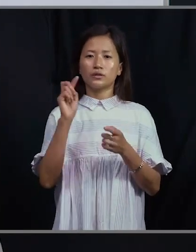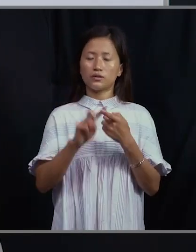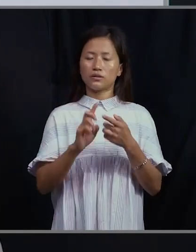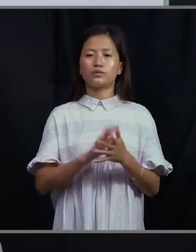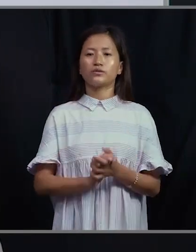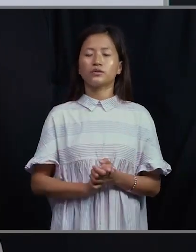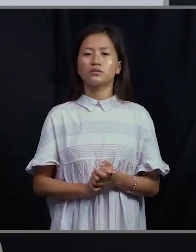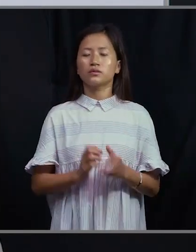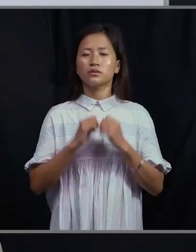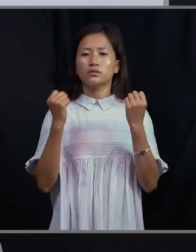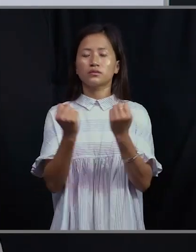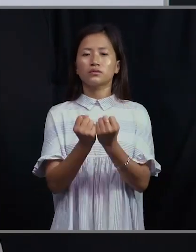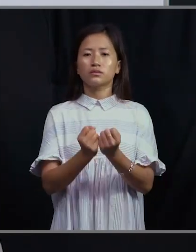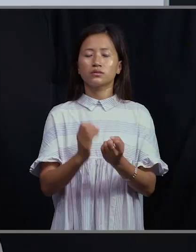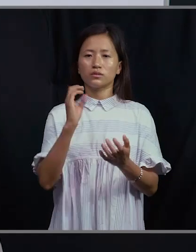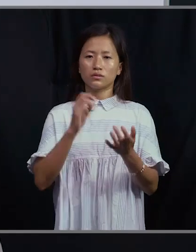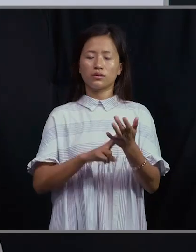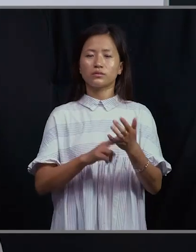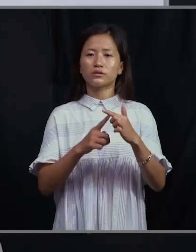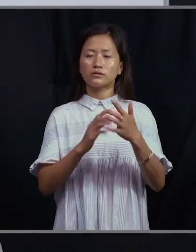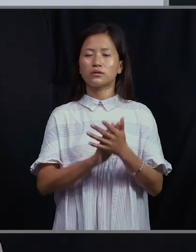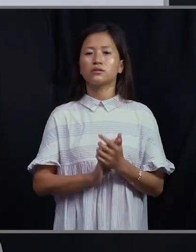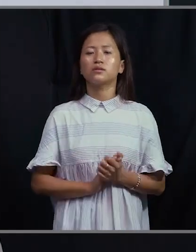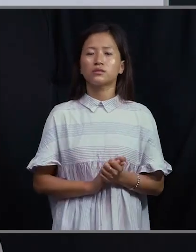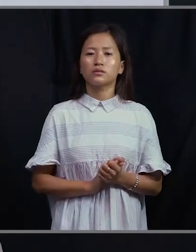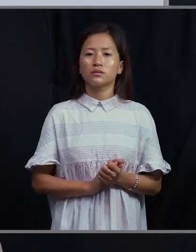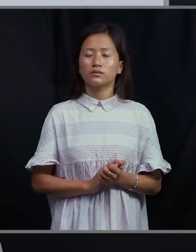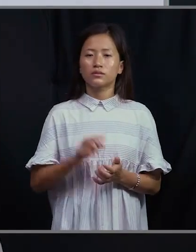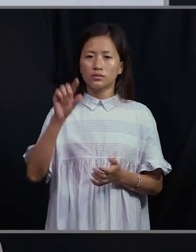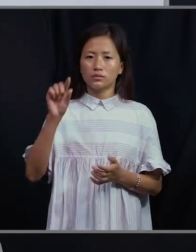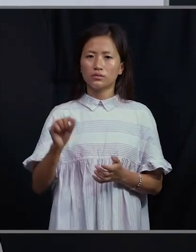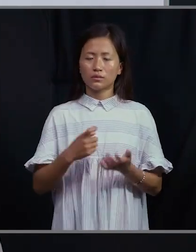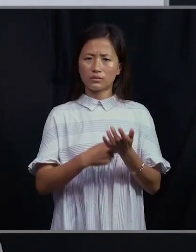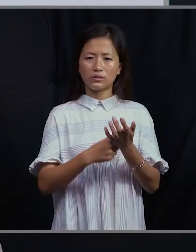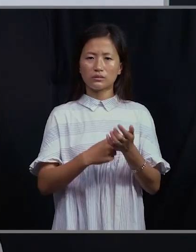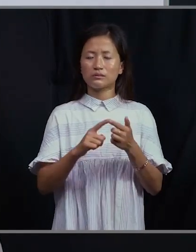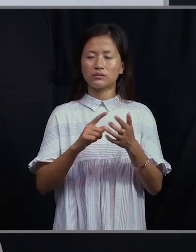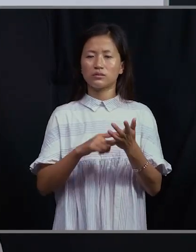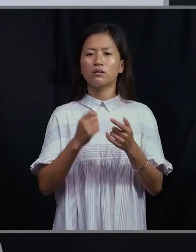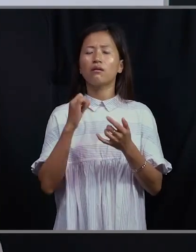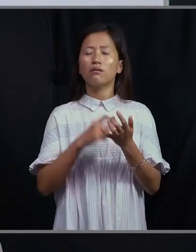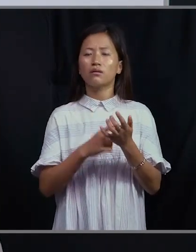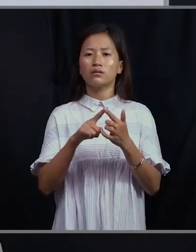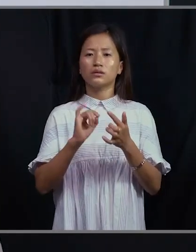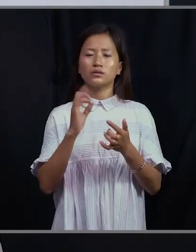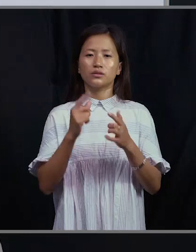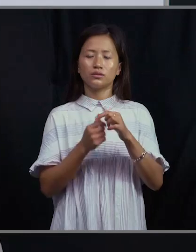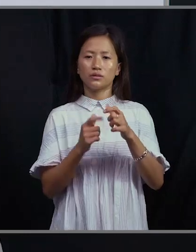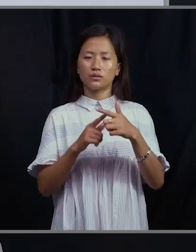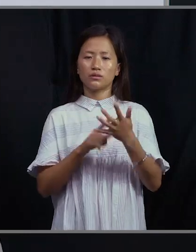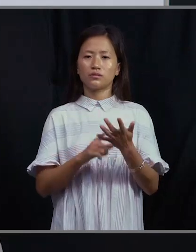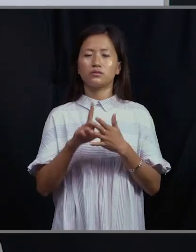And also as sacrament, like I've told you, they do it in doing some religious rituals, which we will be